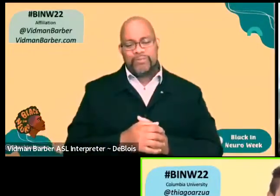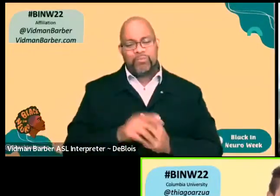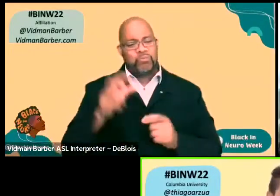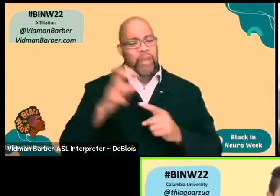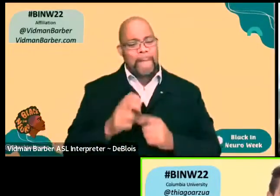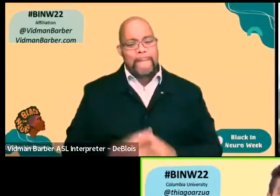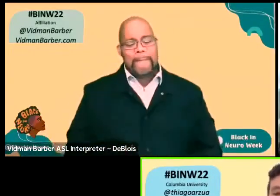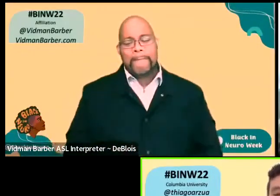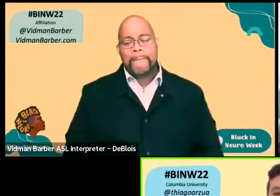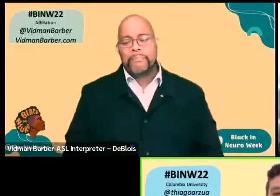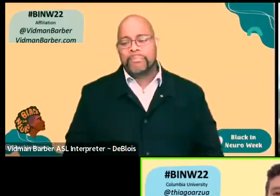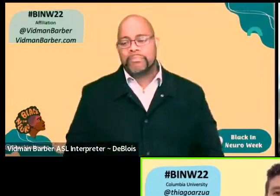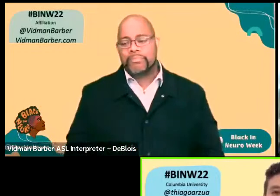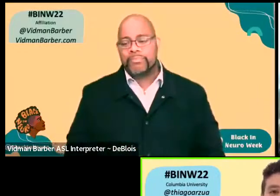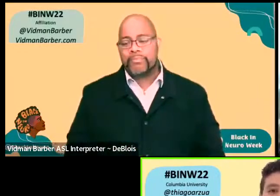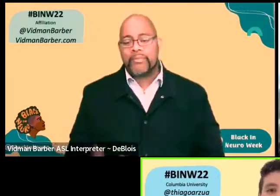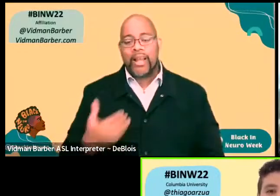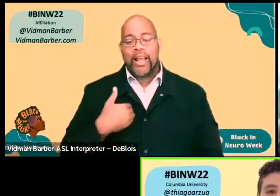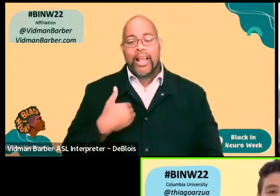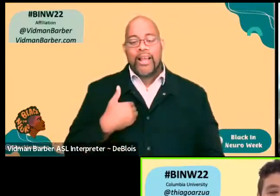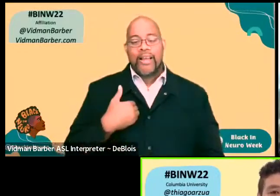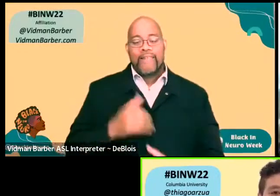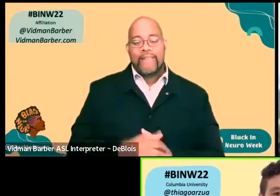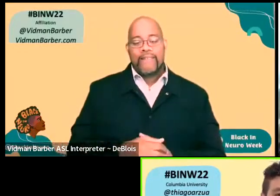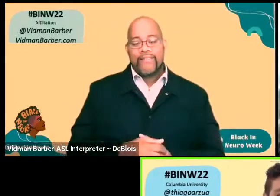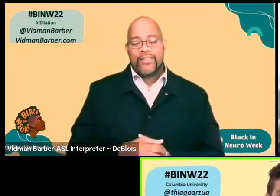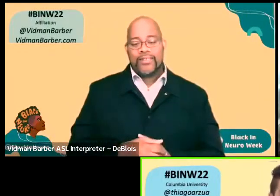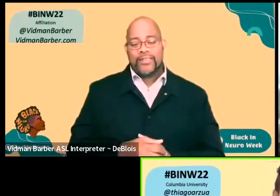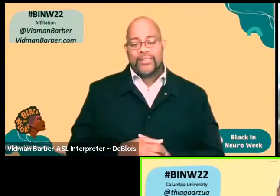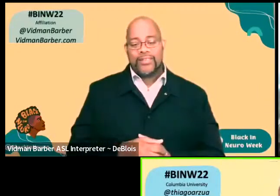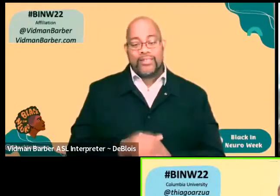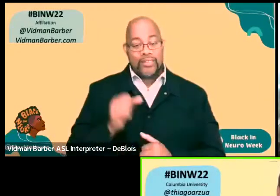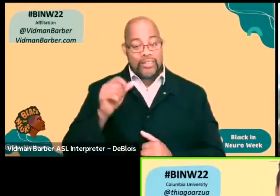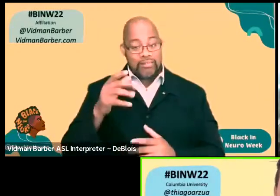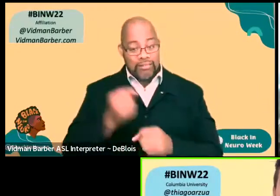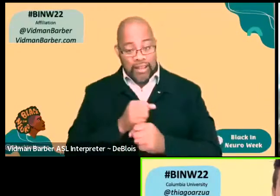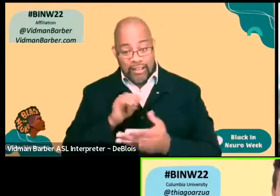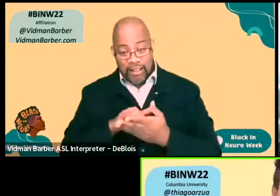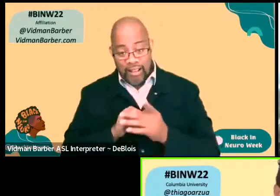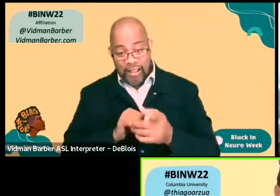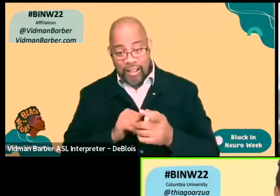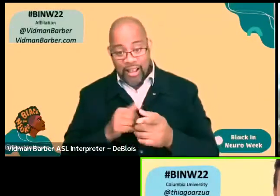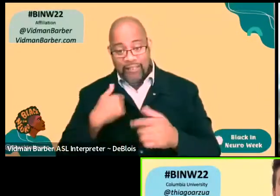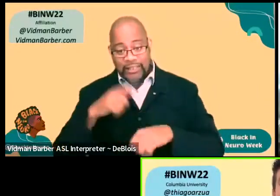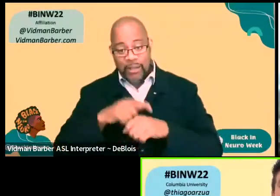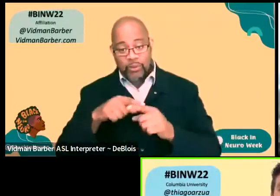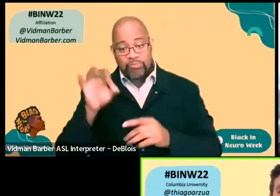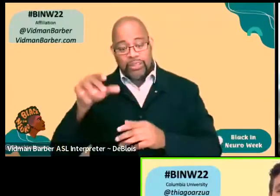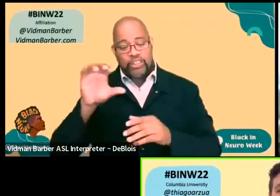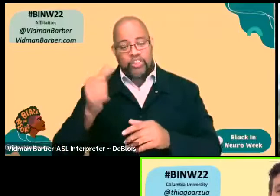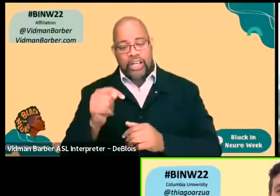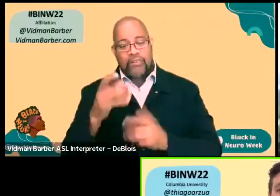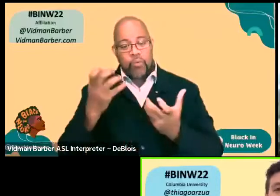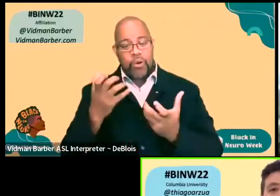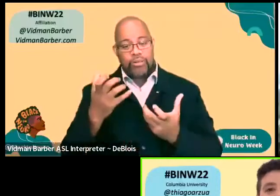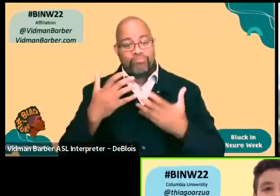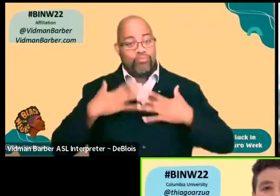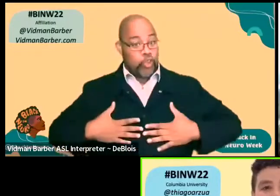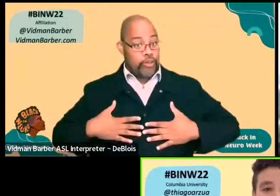All right. And we have an Etsy shop. I don't know if you guys could have time to throw it in the chat, but if you want a